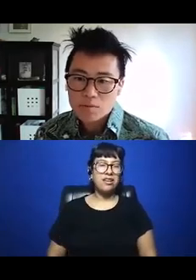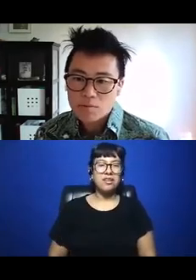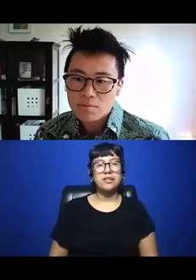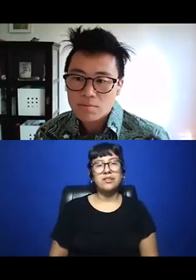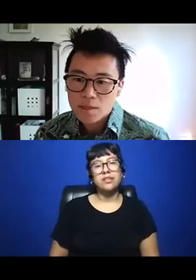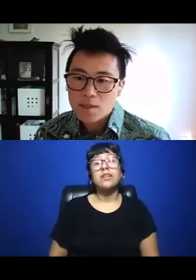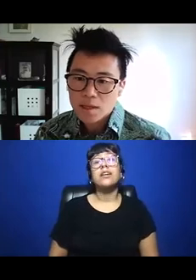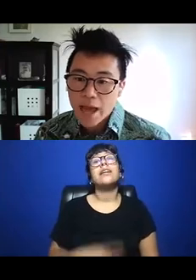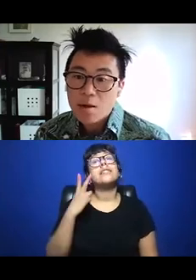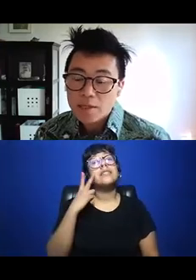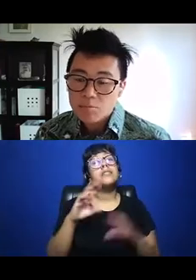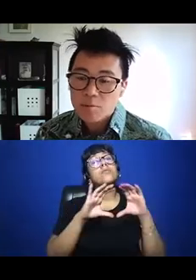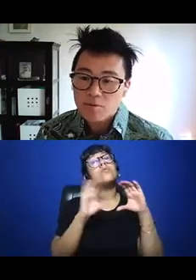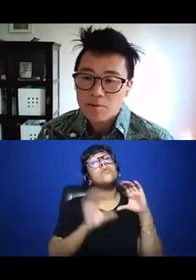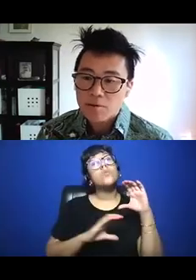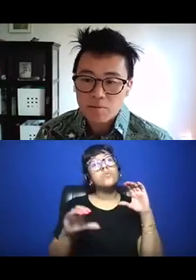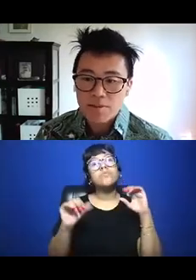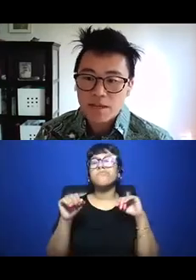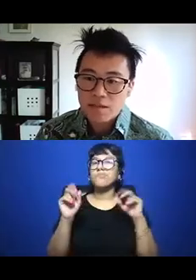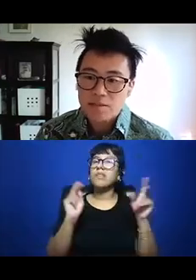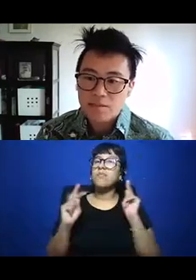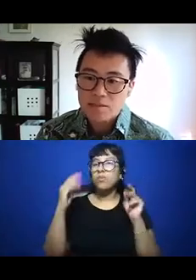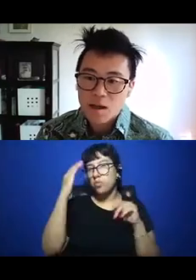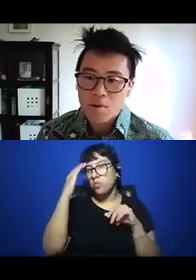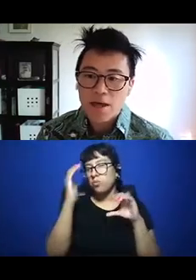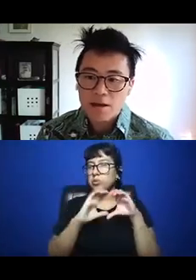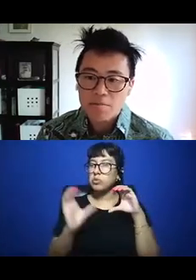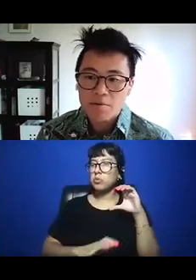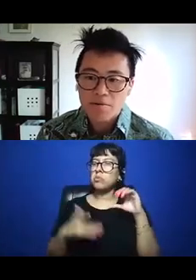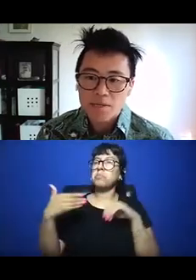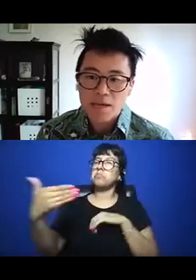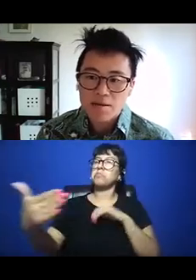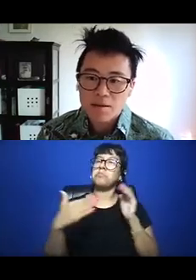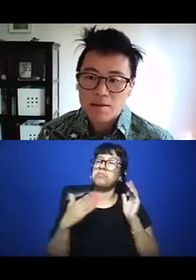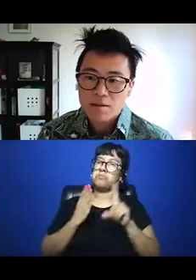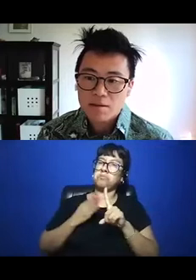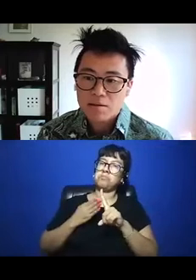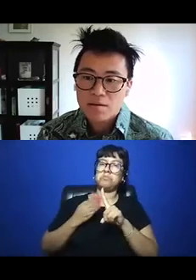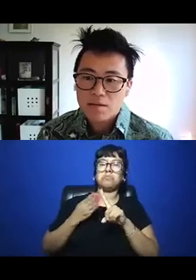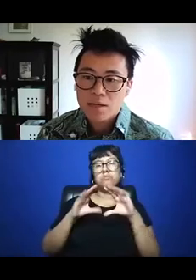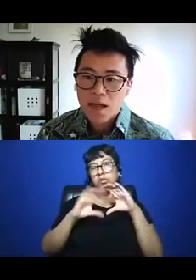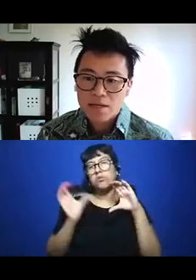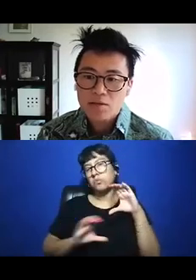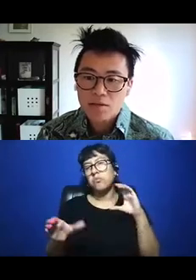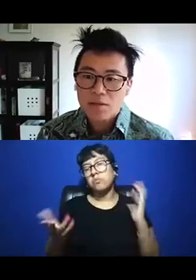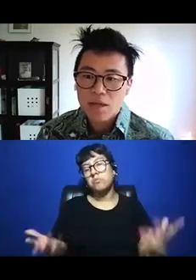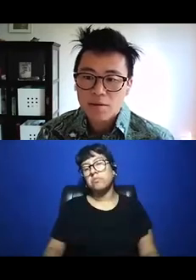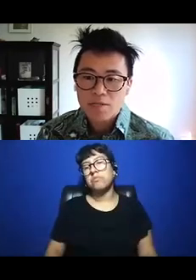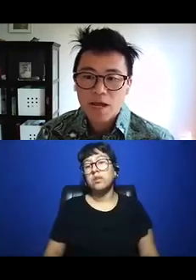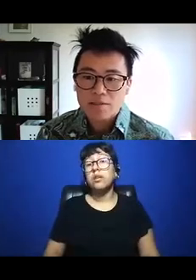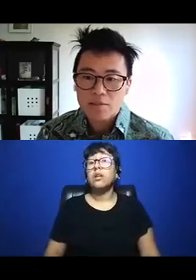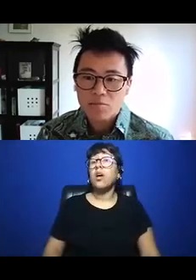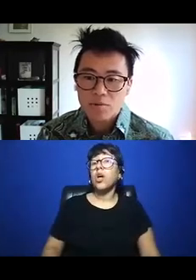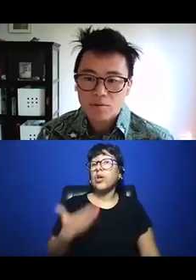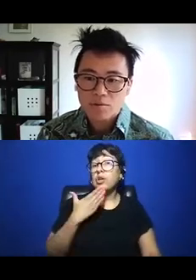See Zoom, yeah, because people are familiar with it. It's a lot of people use it, has good